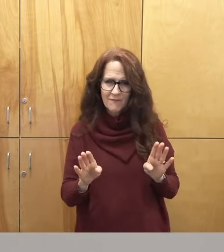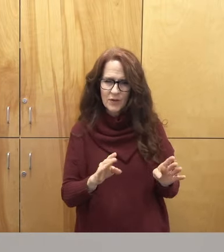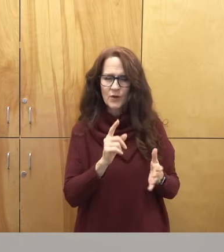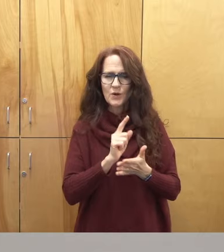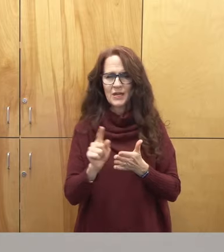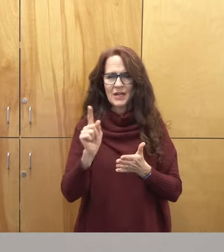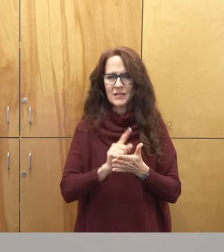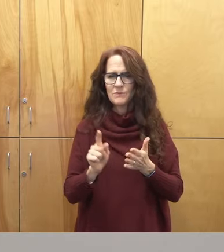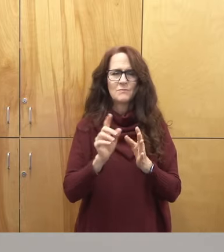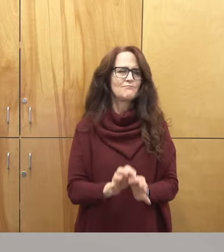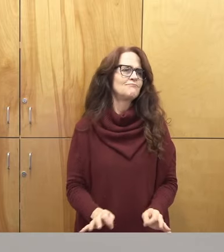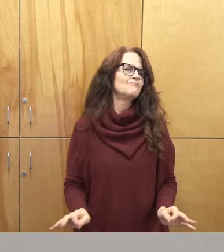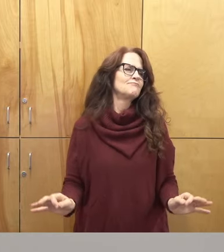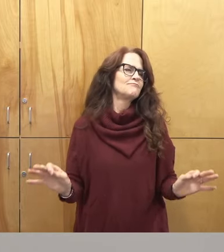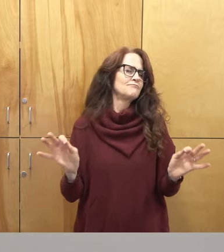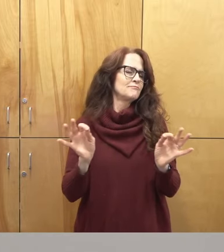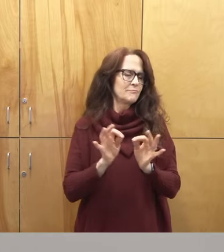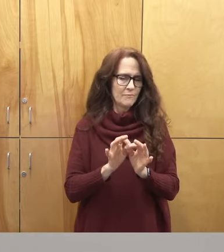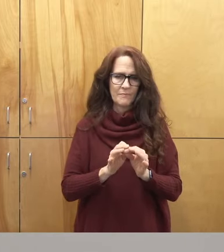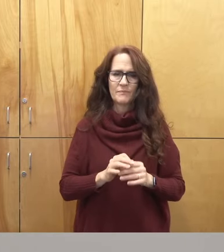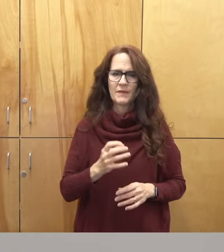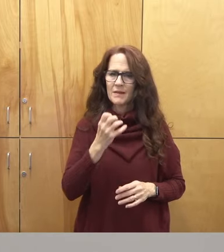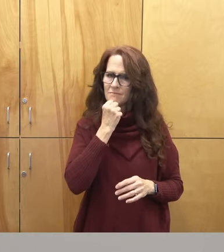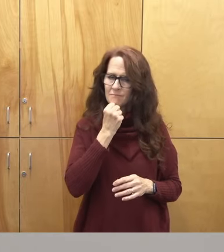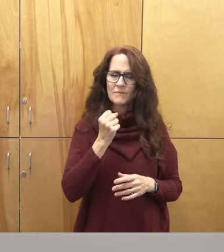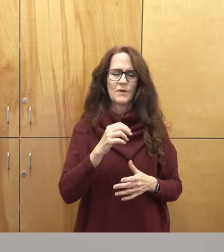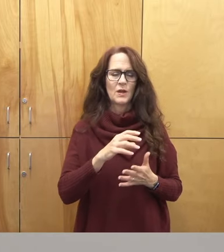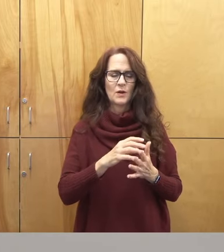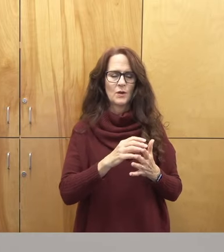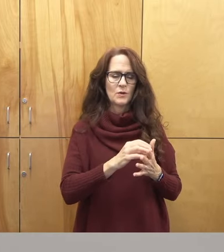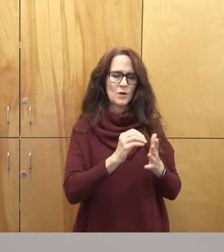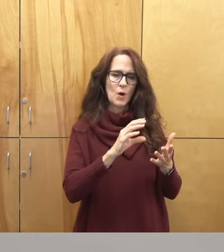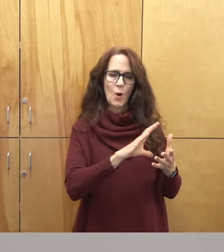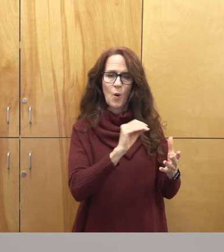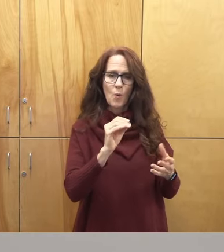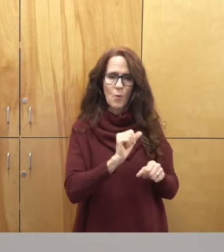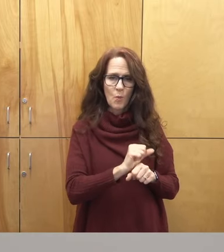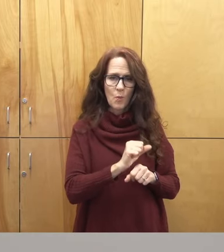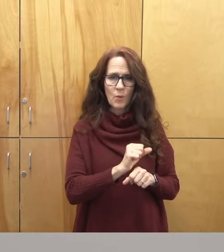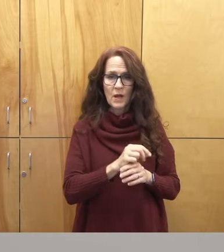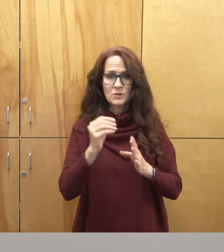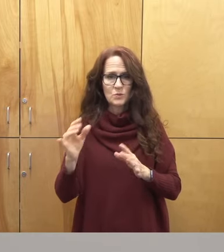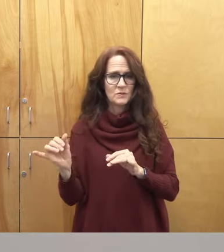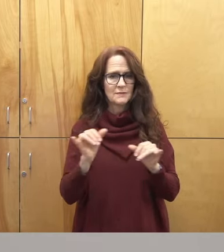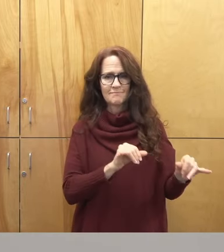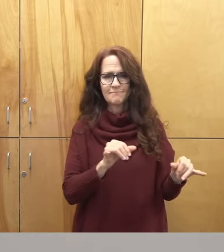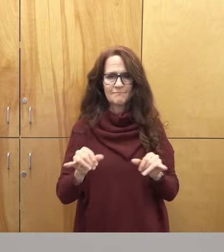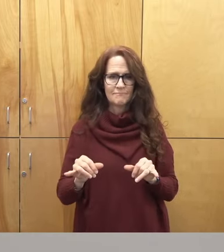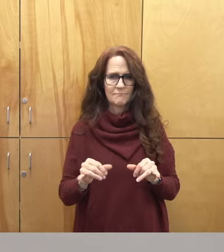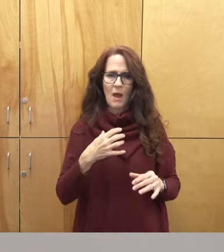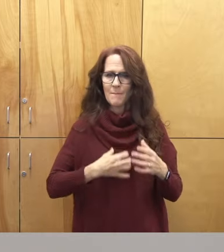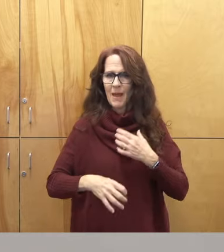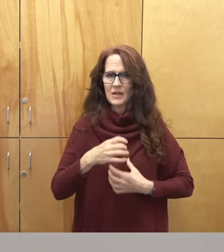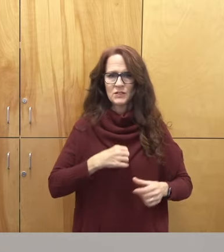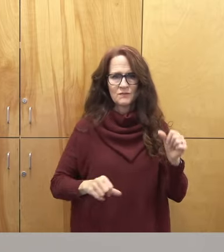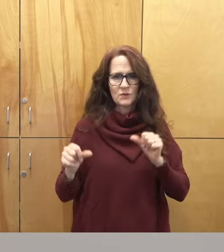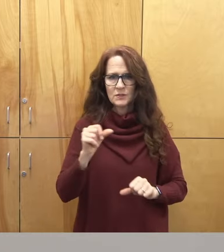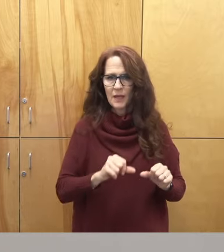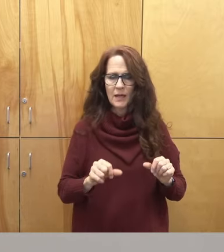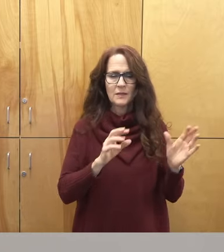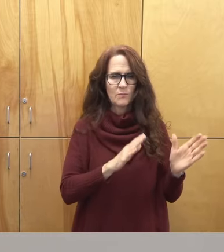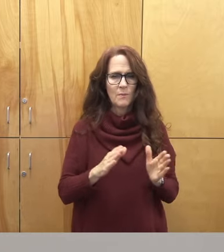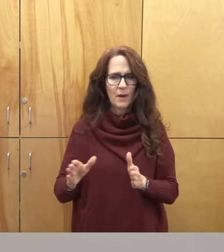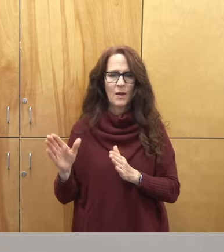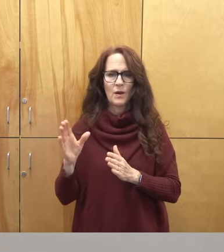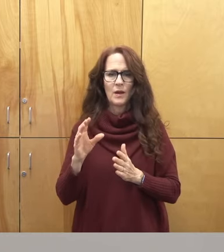been invaluable to your colleagues and students alike. You have instilled a passion for science, preparing students to